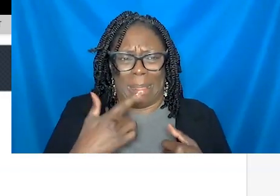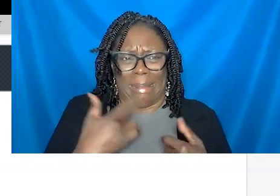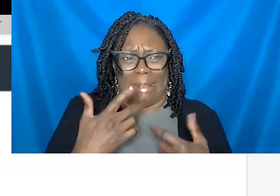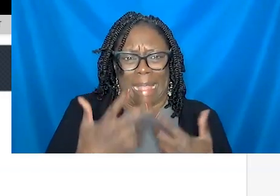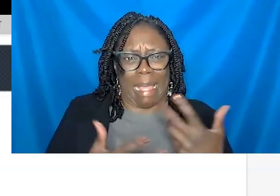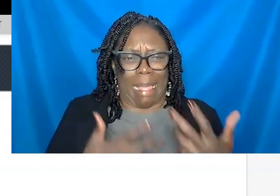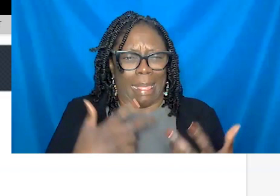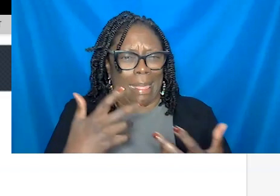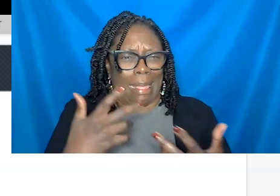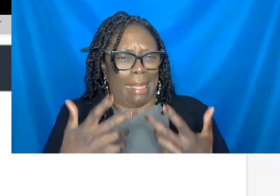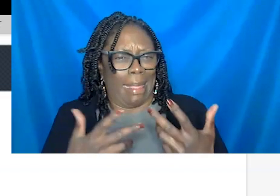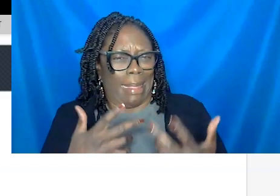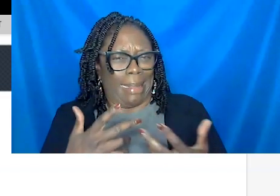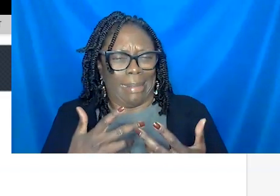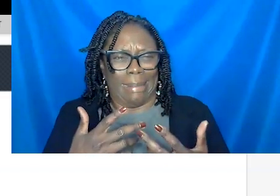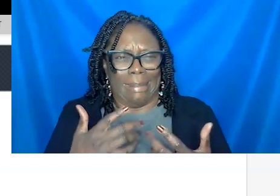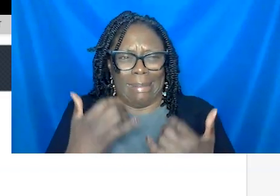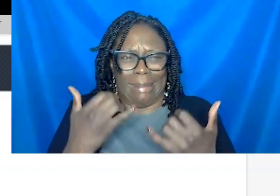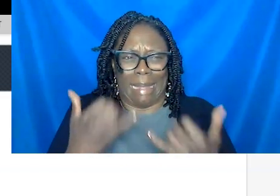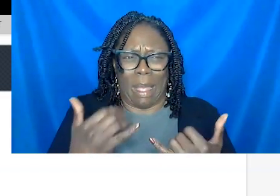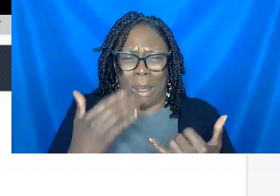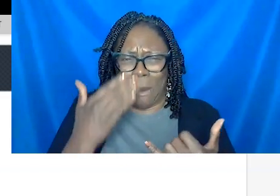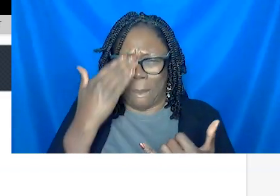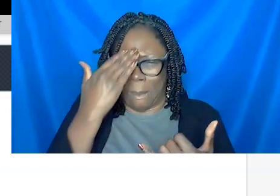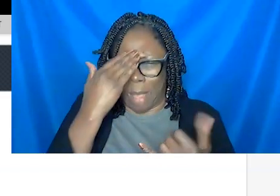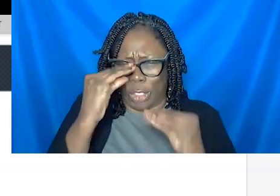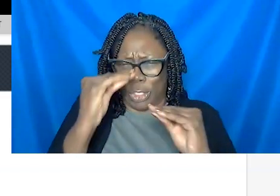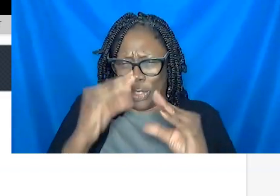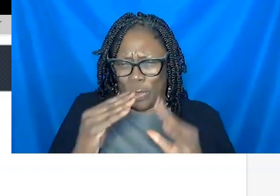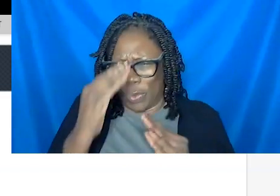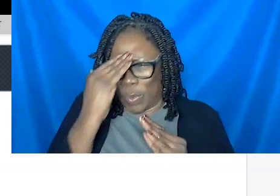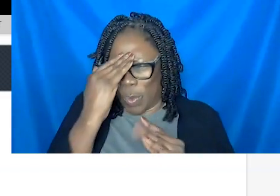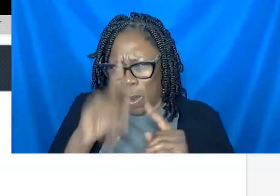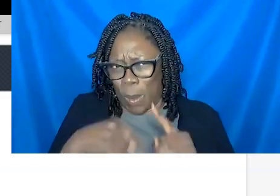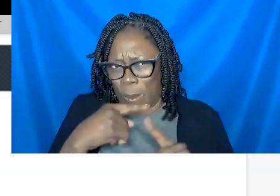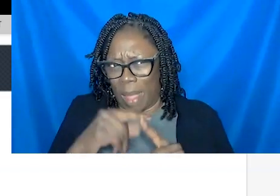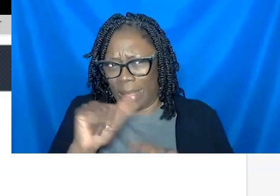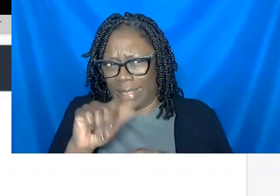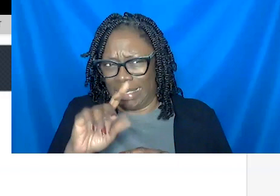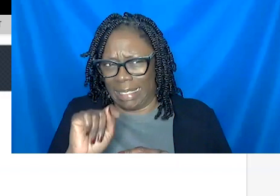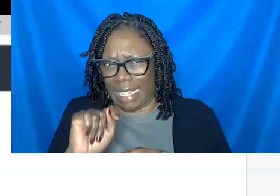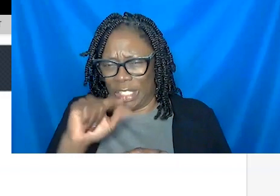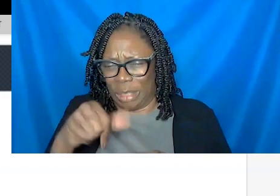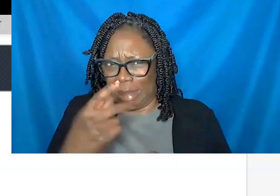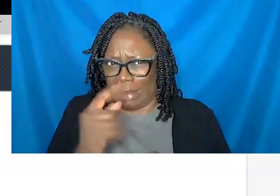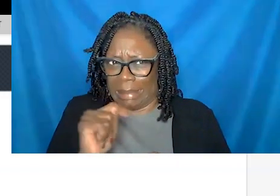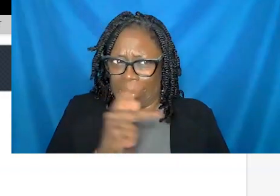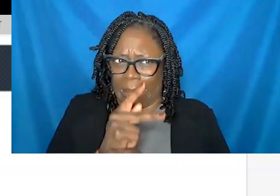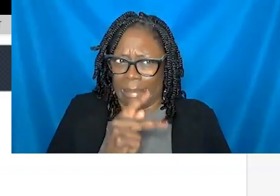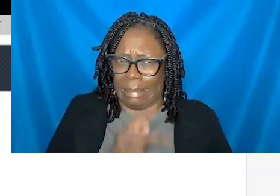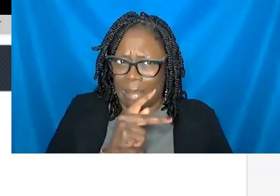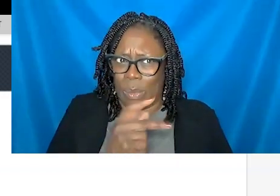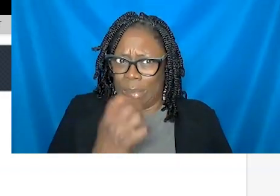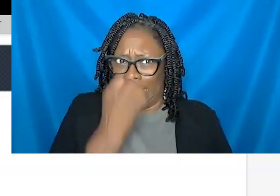now they think, okay, now my instructor knows about ChatGPT. Maybe I should, watch how I use it now, so that he doesn't catch me